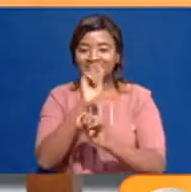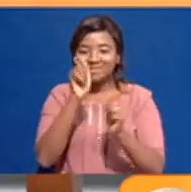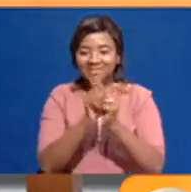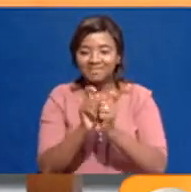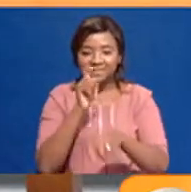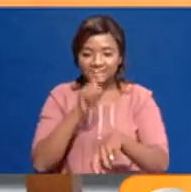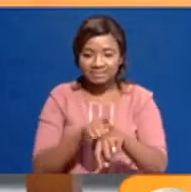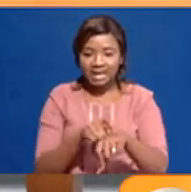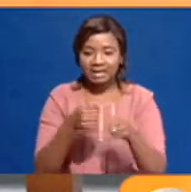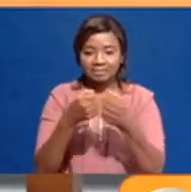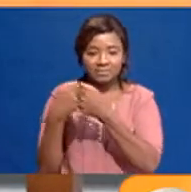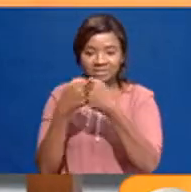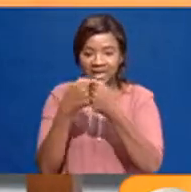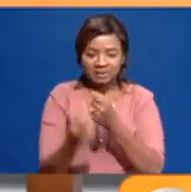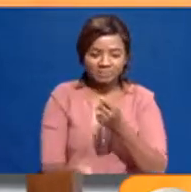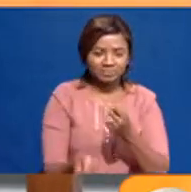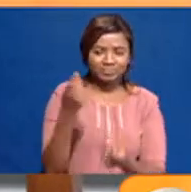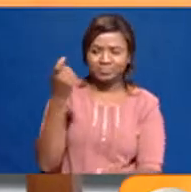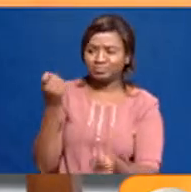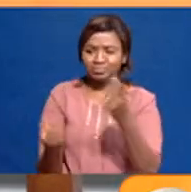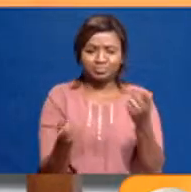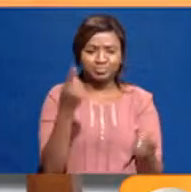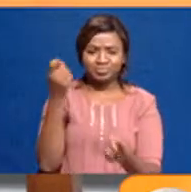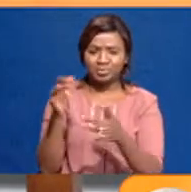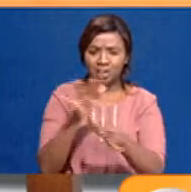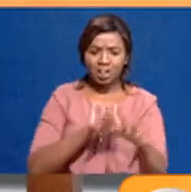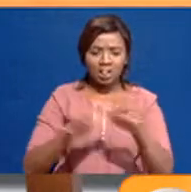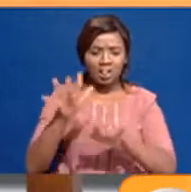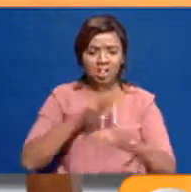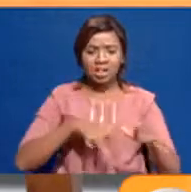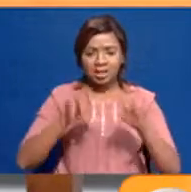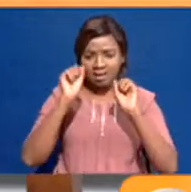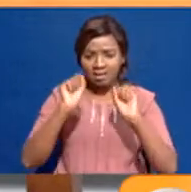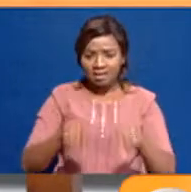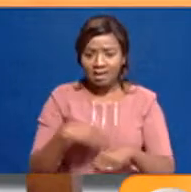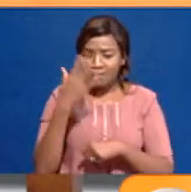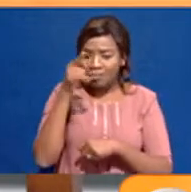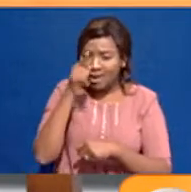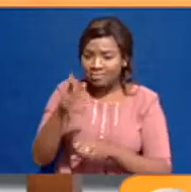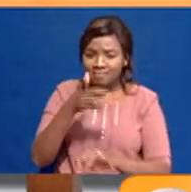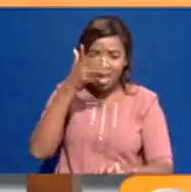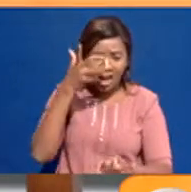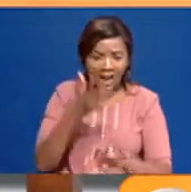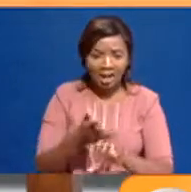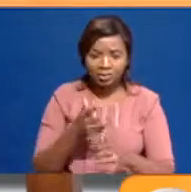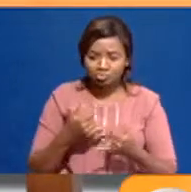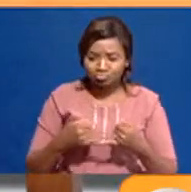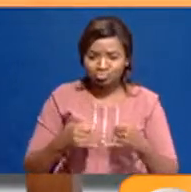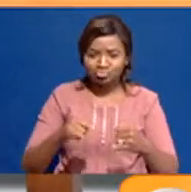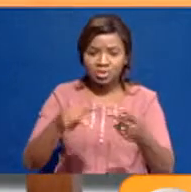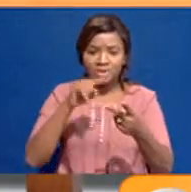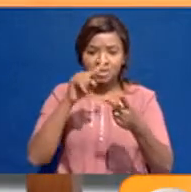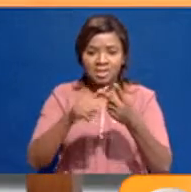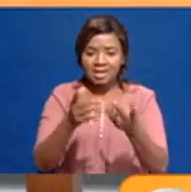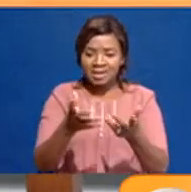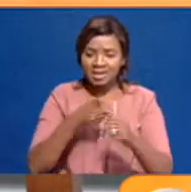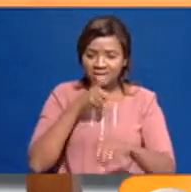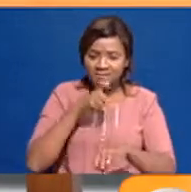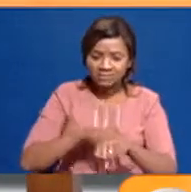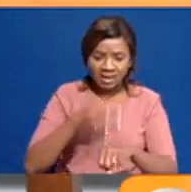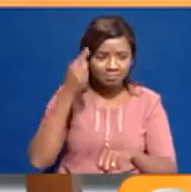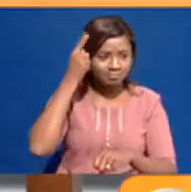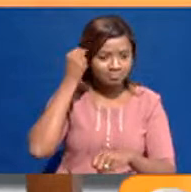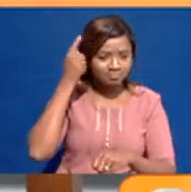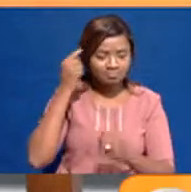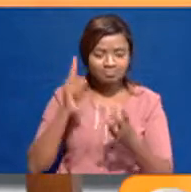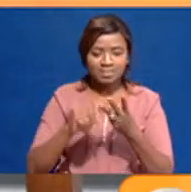that we have as Kenya are developmental. They are difficult. They take a lot of thinking. Mm-hmm. They will take a